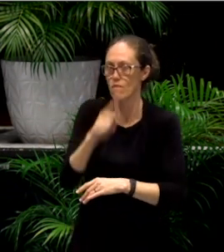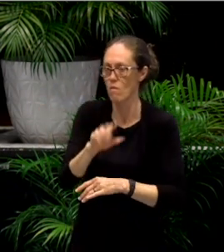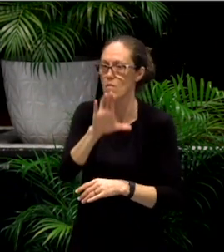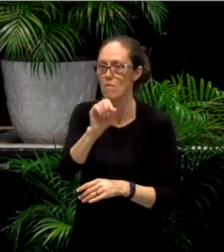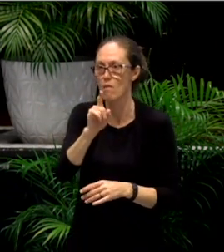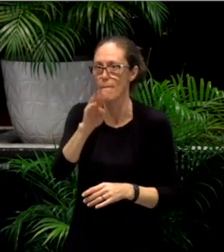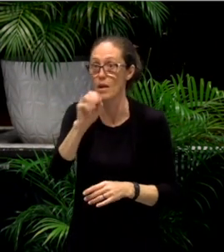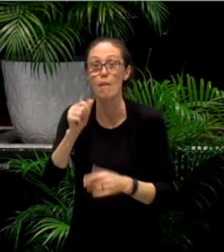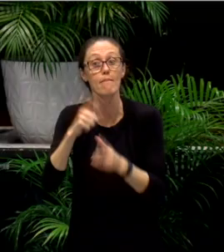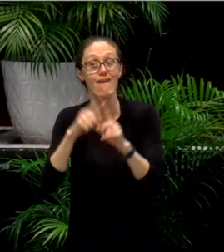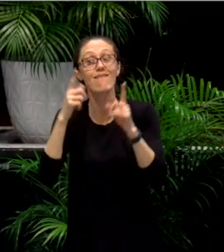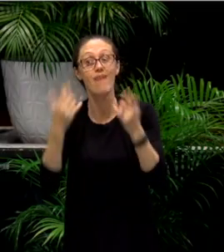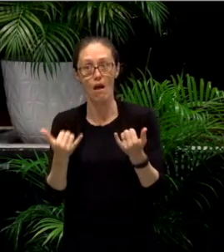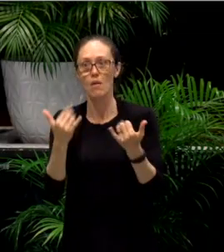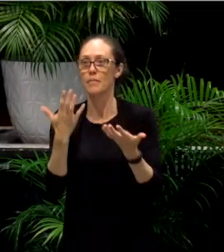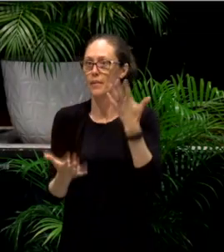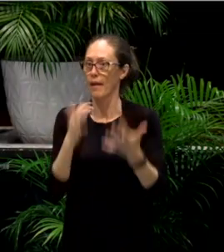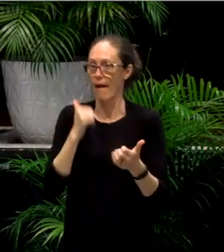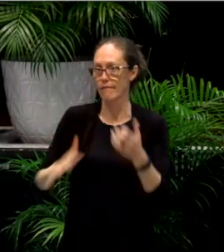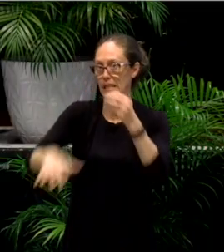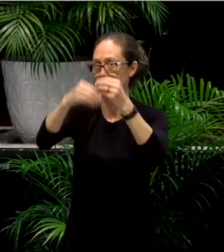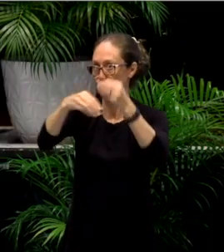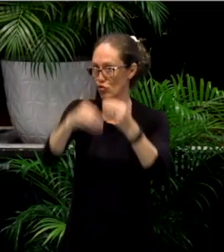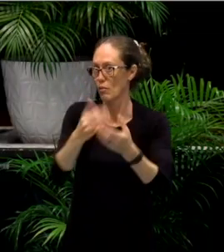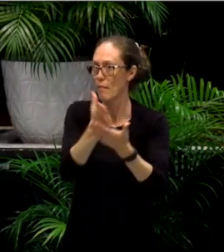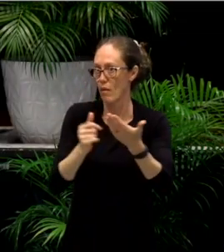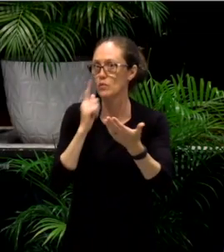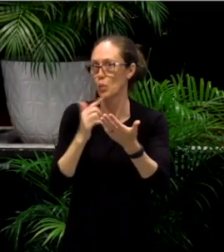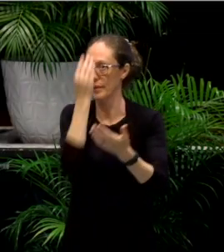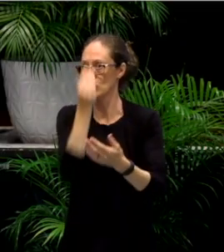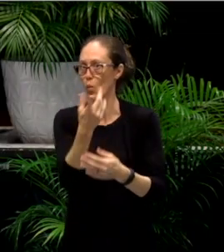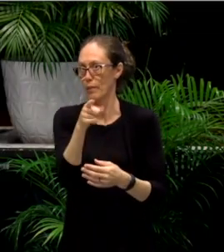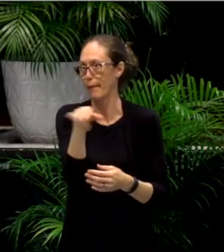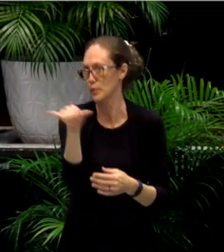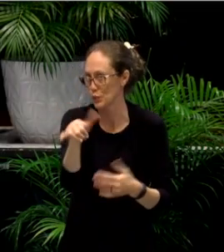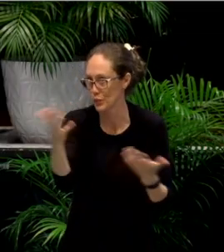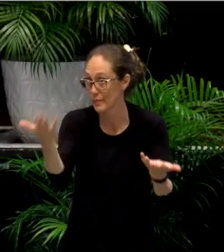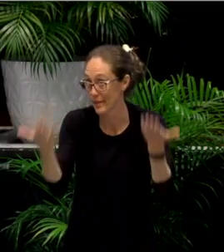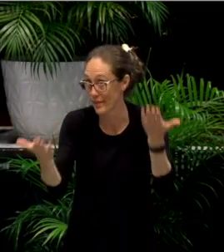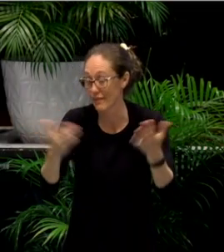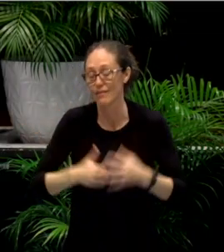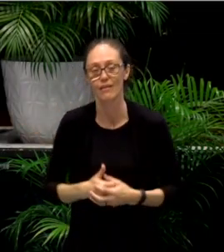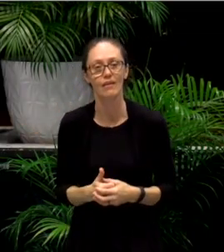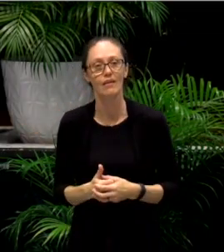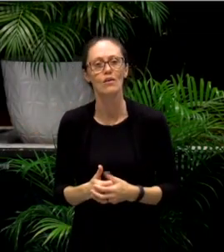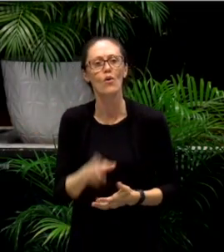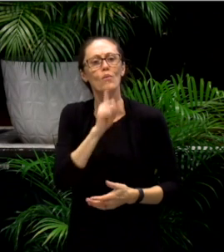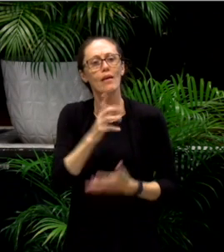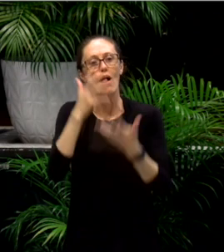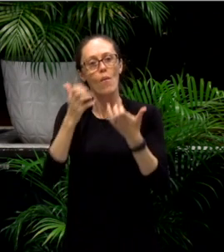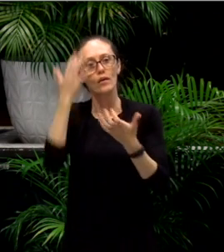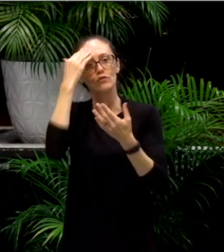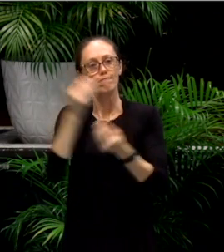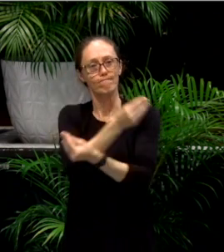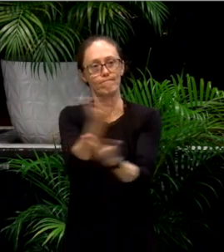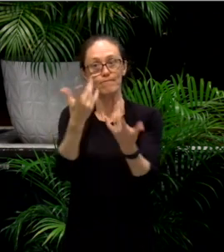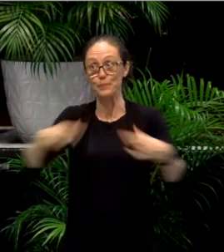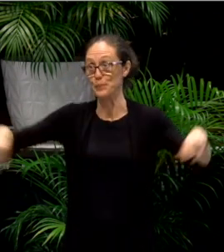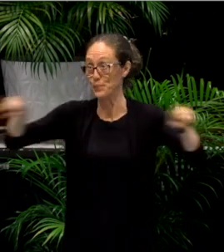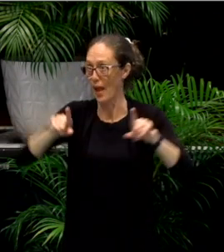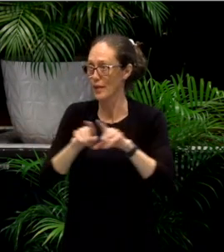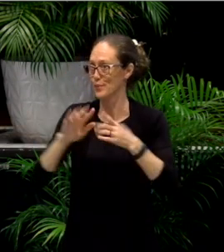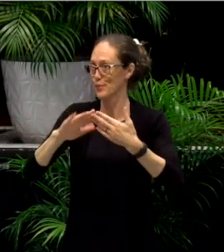now there's talk about whether there's additional pieces of this coming into play. So what I wanted to say to this community is